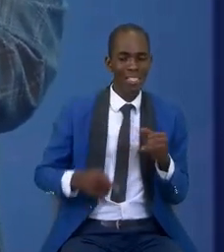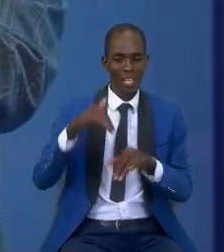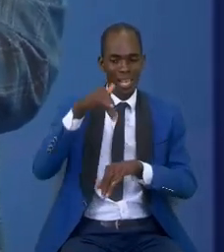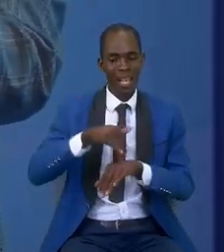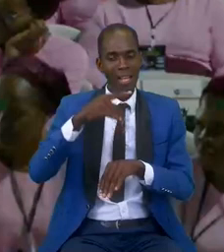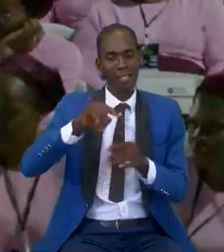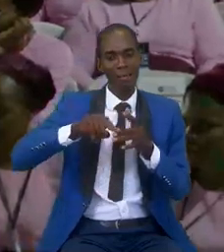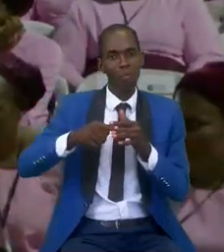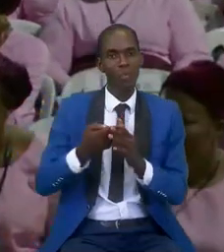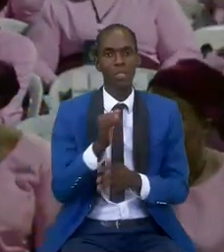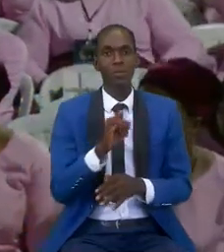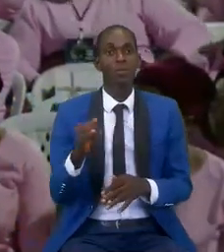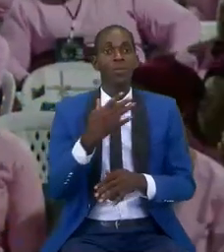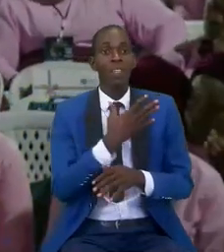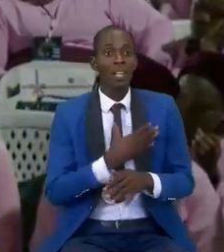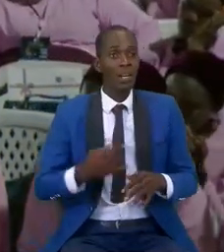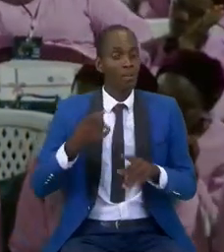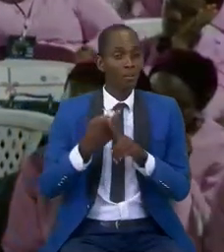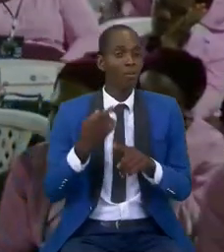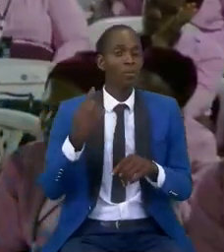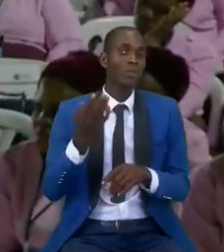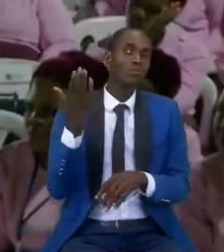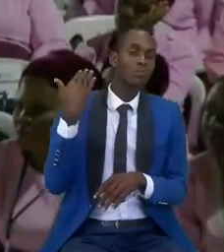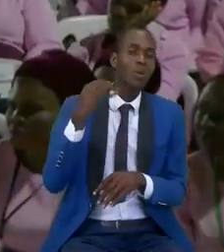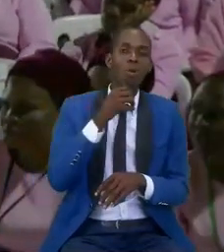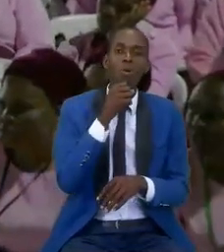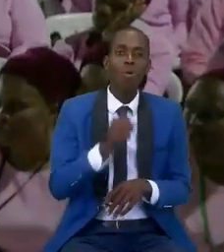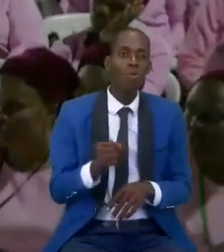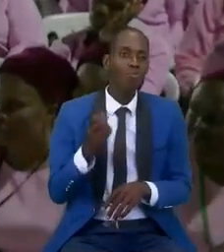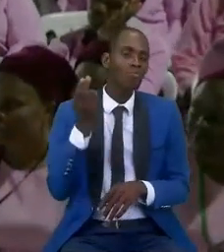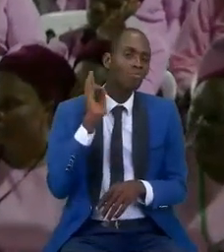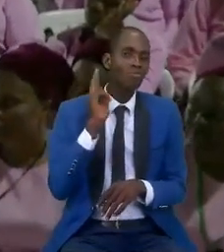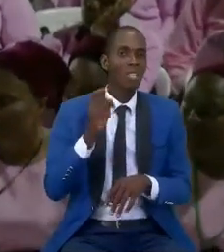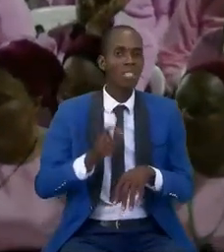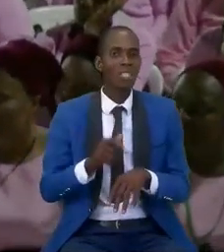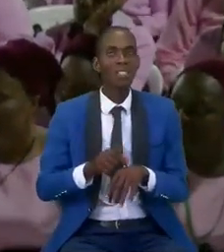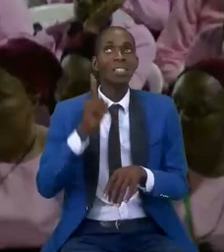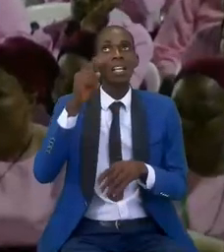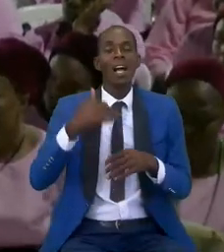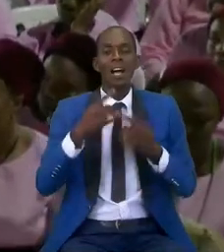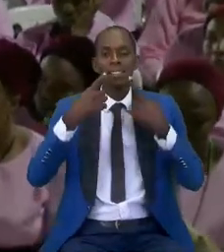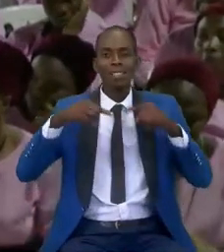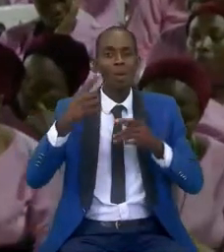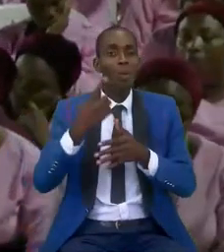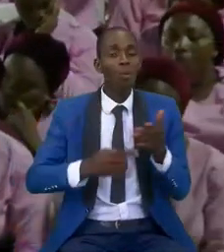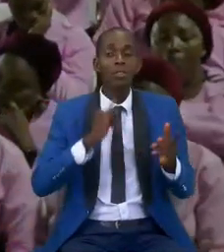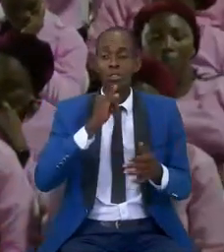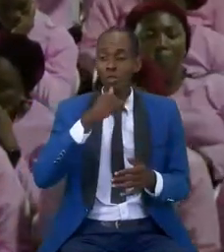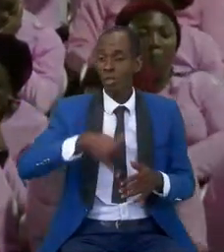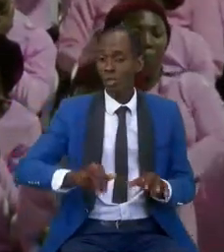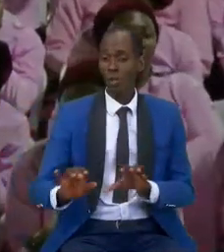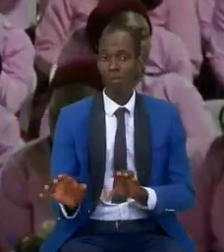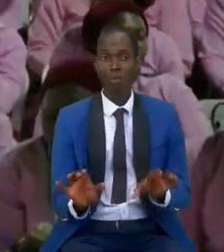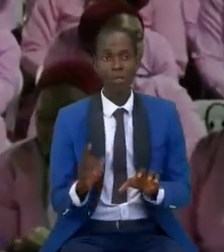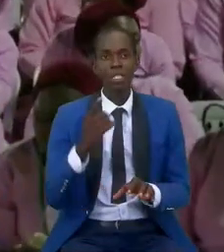has declared what has not changed it's been done saying my Council will will start the